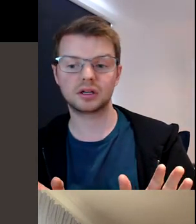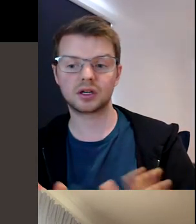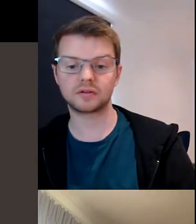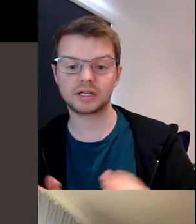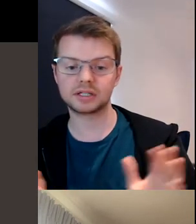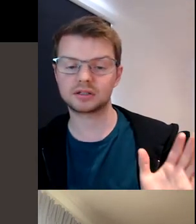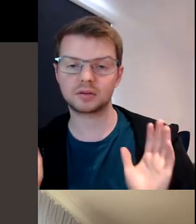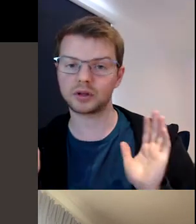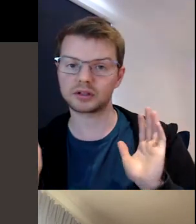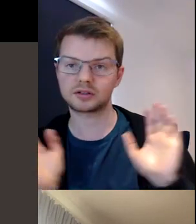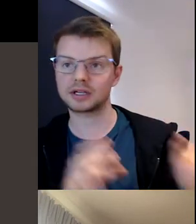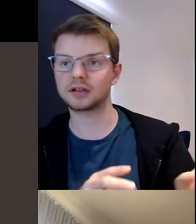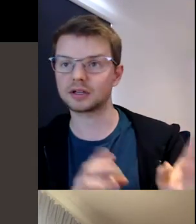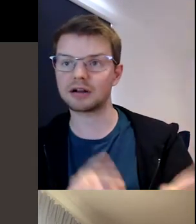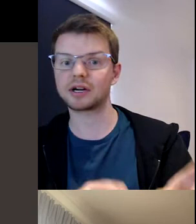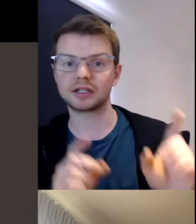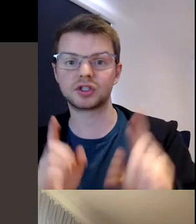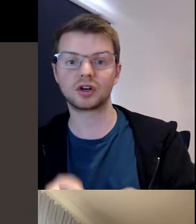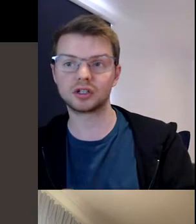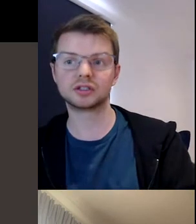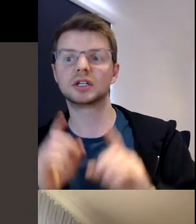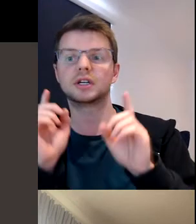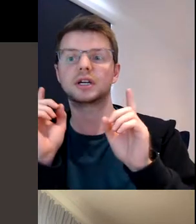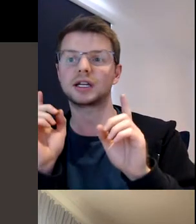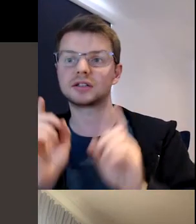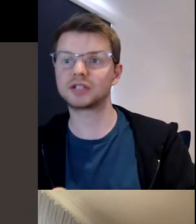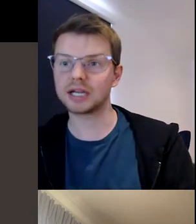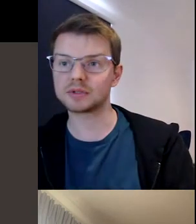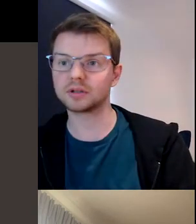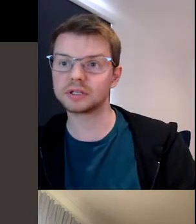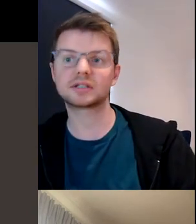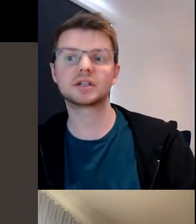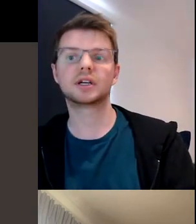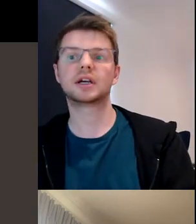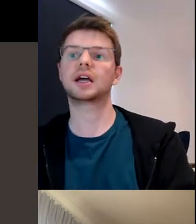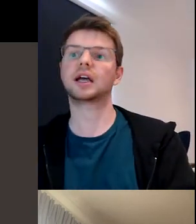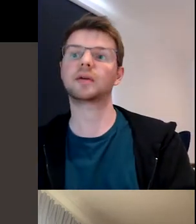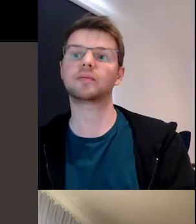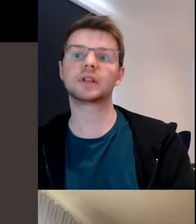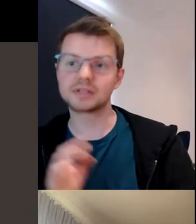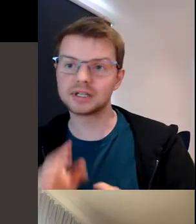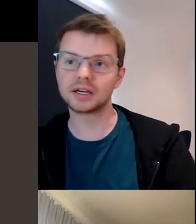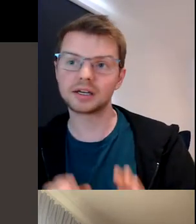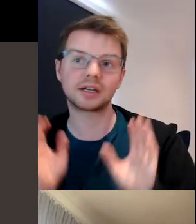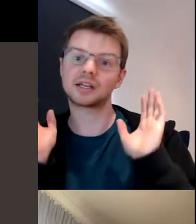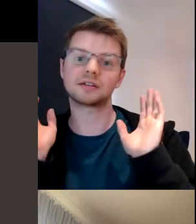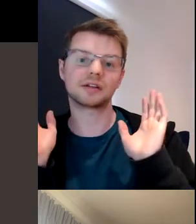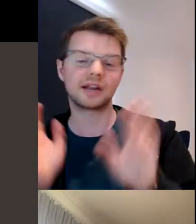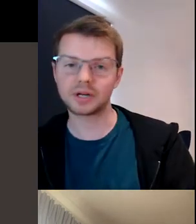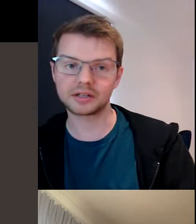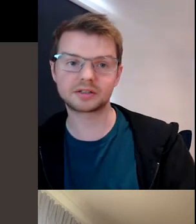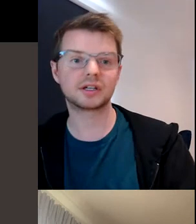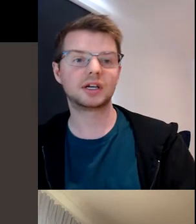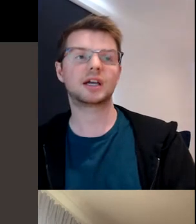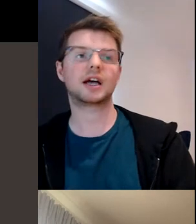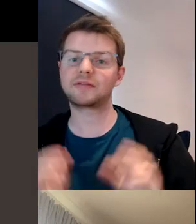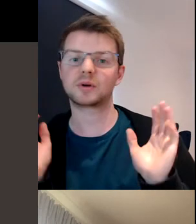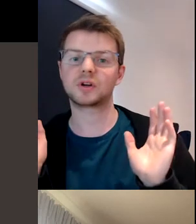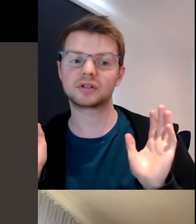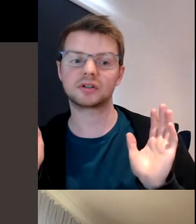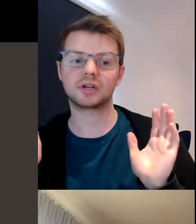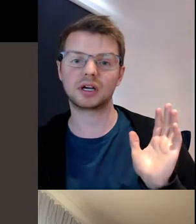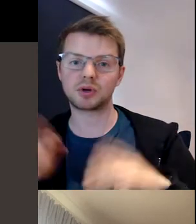in all of these, whether it's Geraint and John and James Lewis and Lucinda and everyone else,